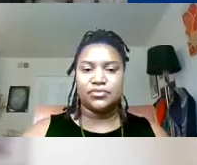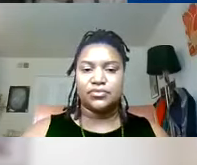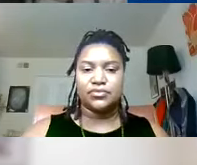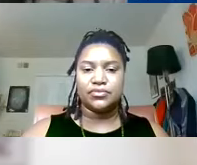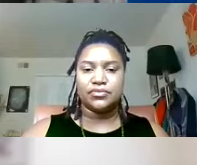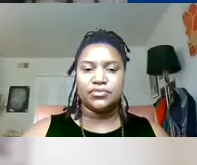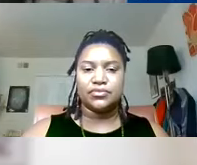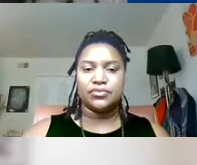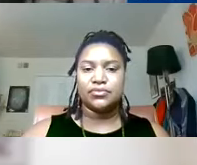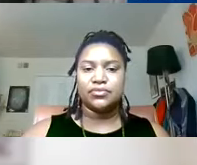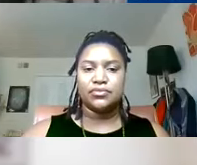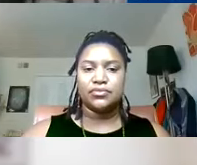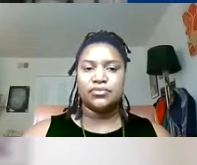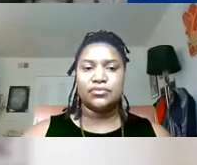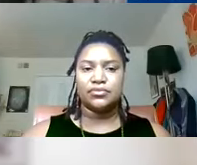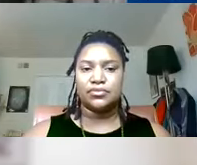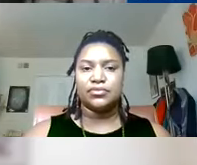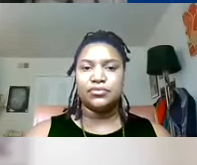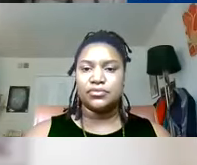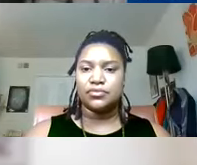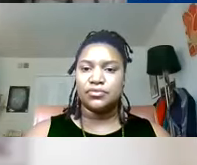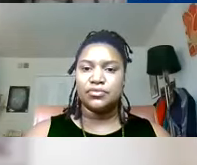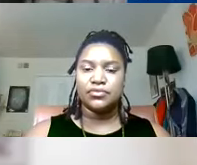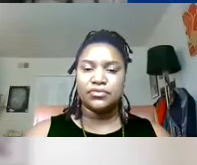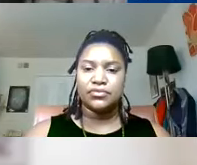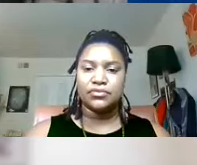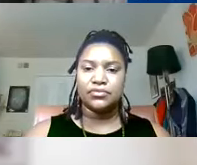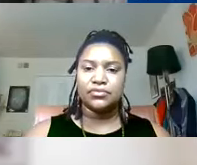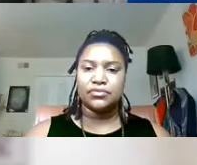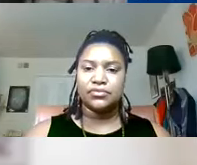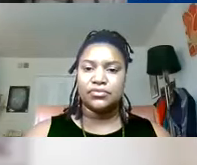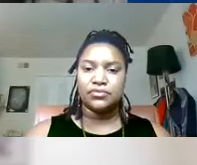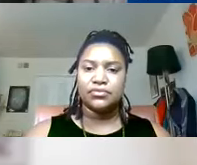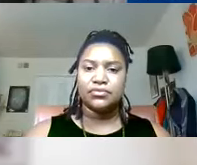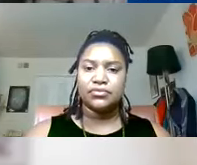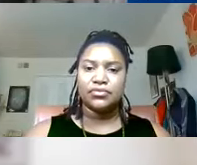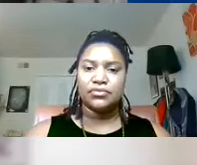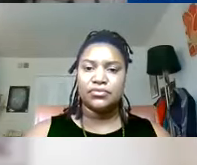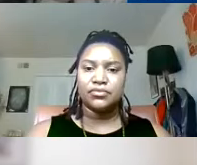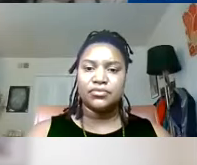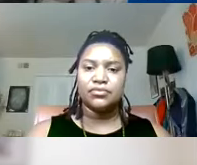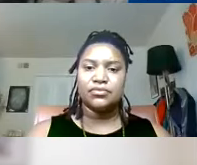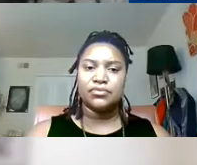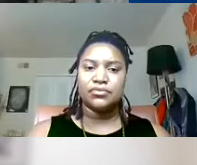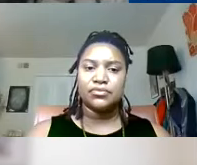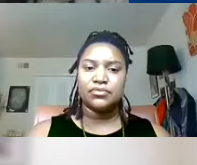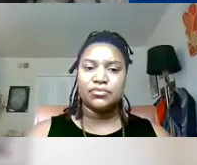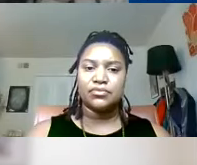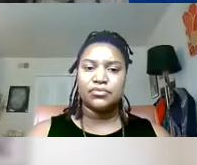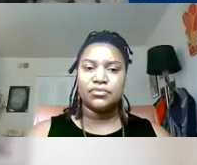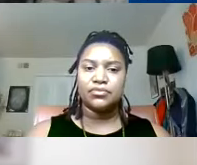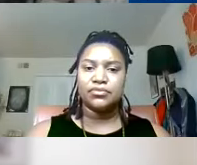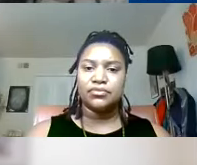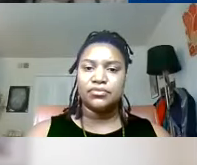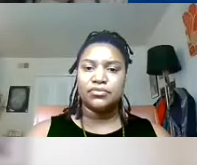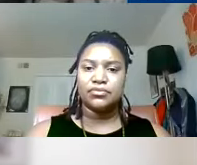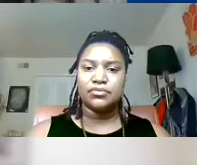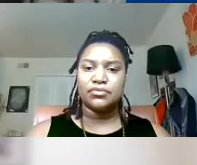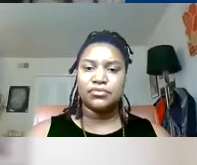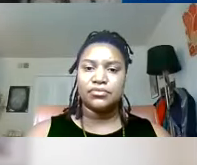it is the whole point of an immunization is to prepare your immune system to respond when it sees that